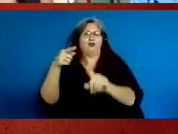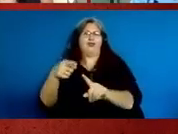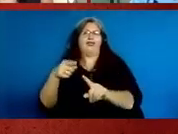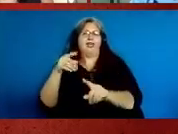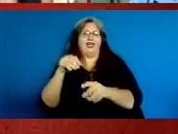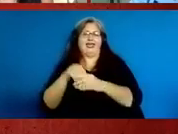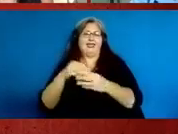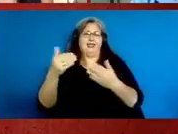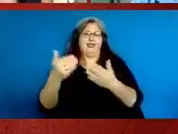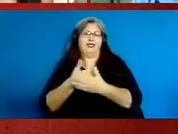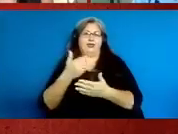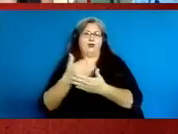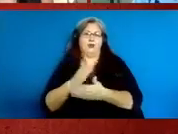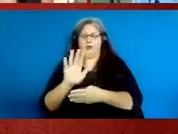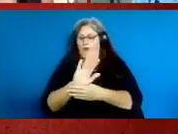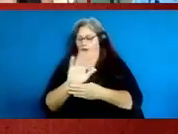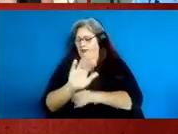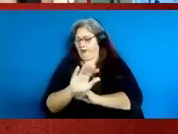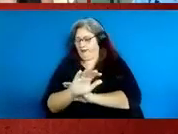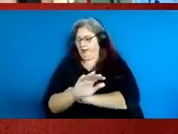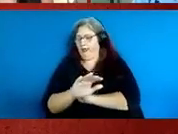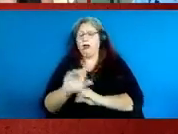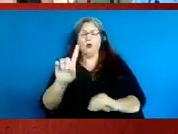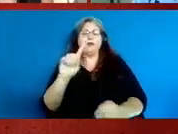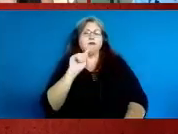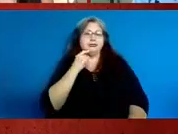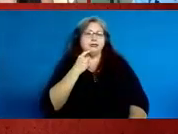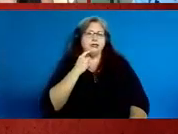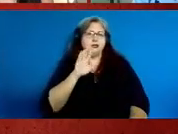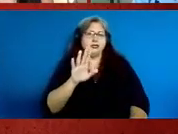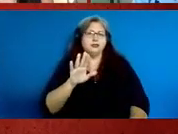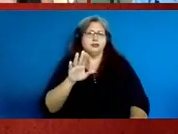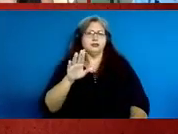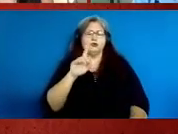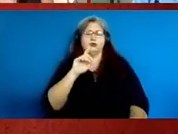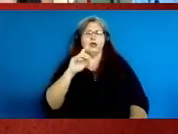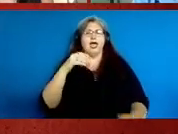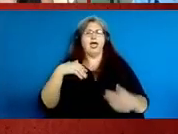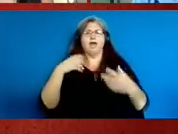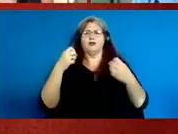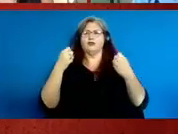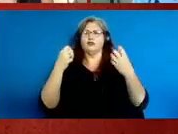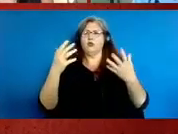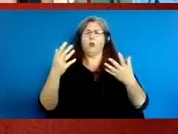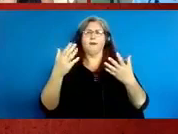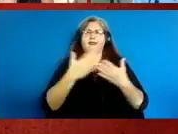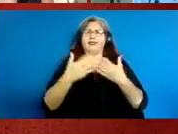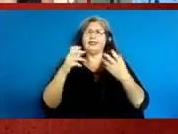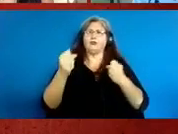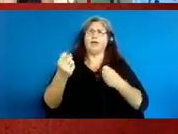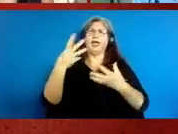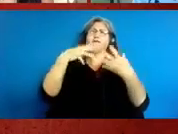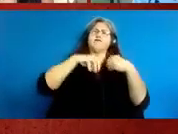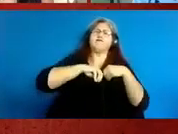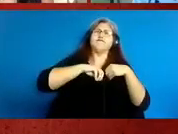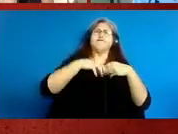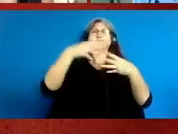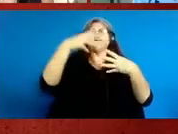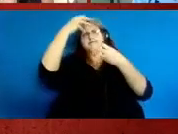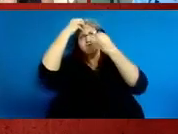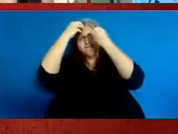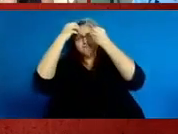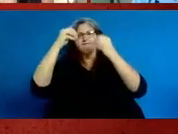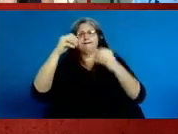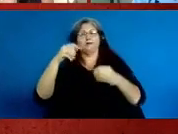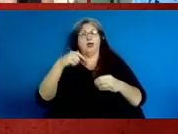you know, no, but seriously speaking, I mean, there's so much to take away. I mean, when I was watching it,